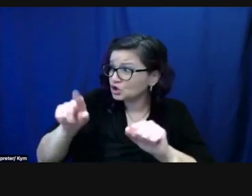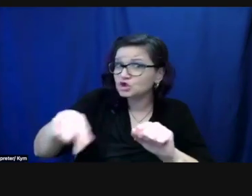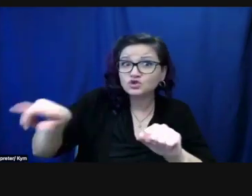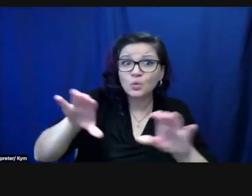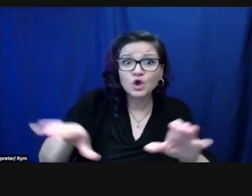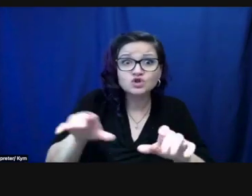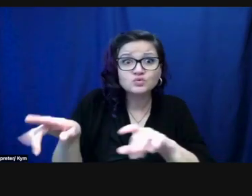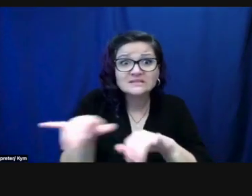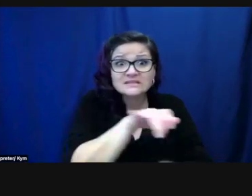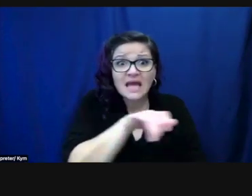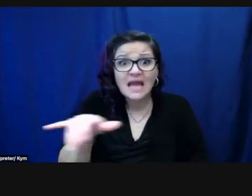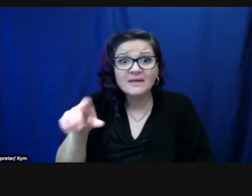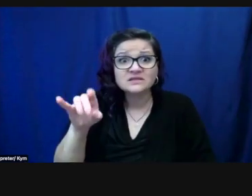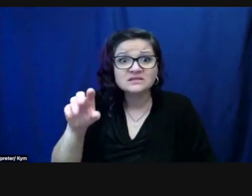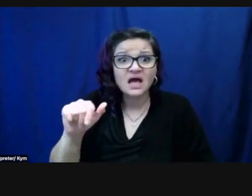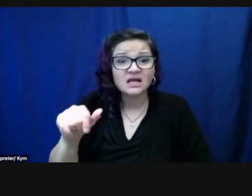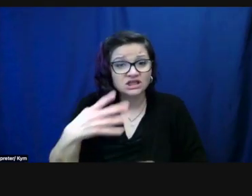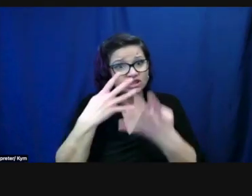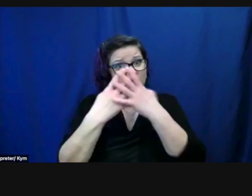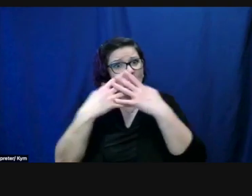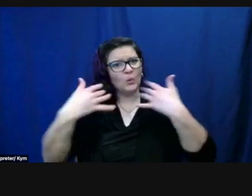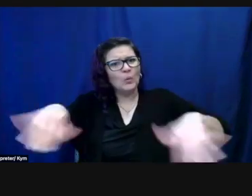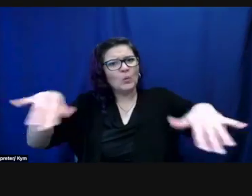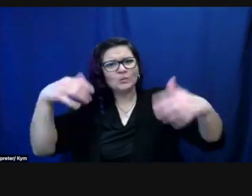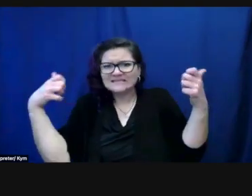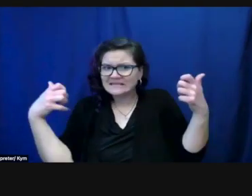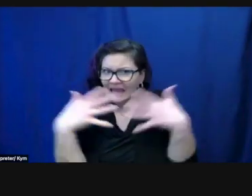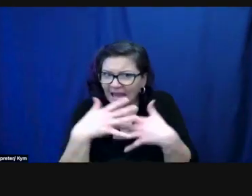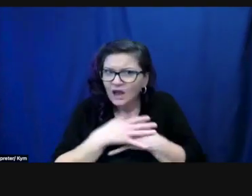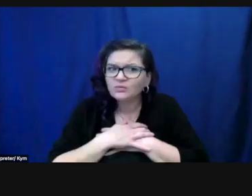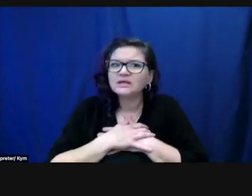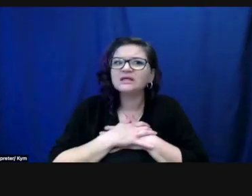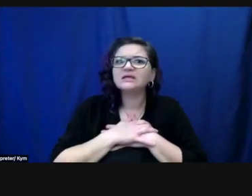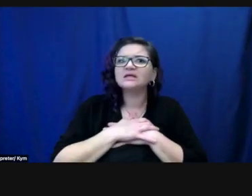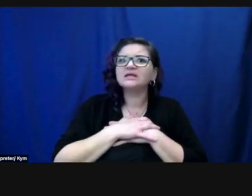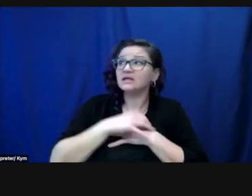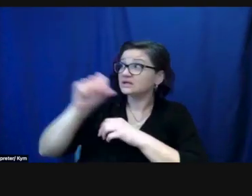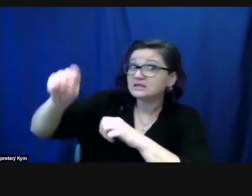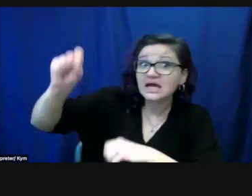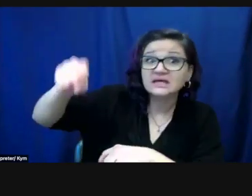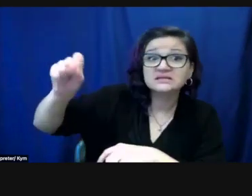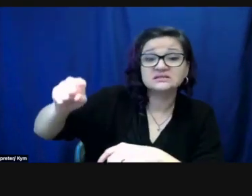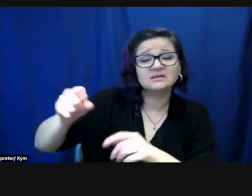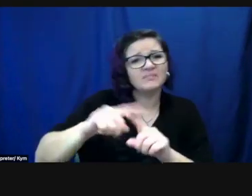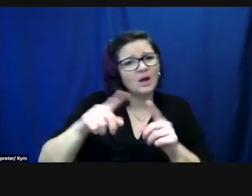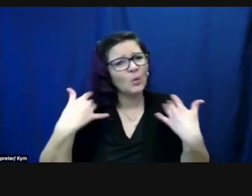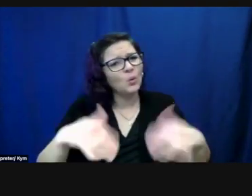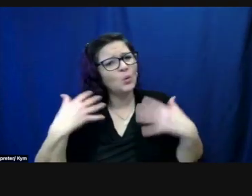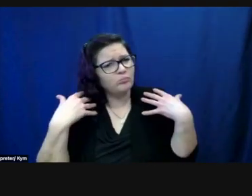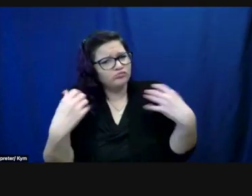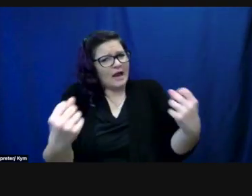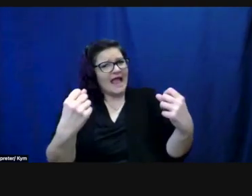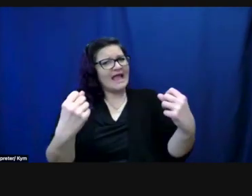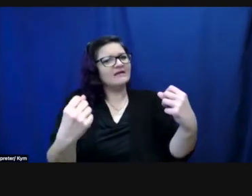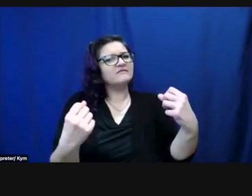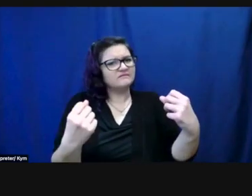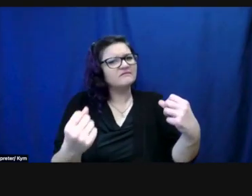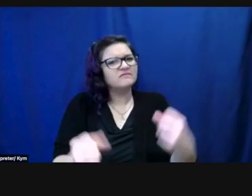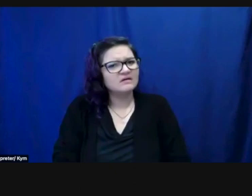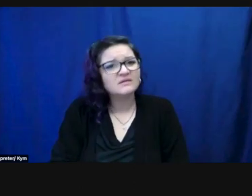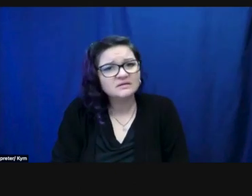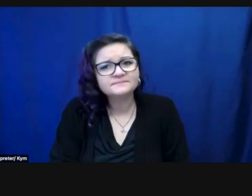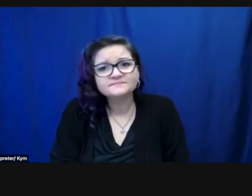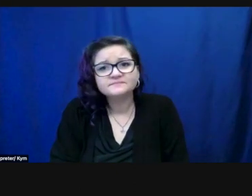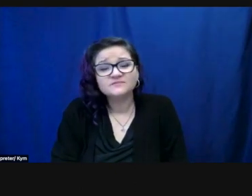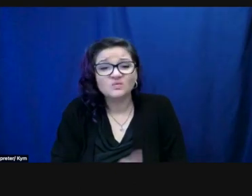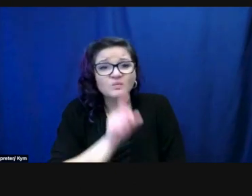want to, I mean, being in jail is a scary thing. It's very brave. It's a very brave thing. So we